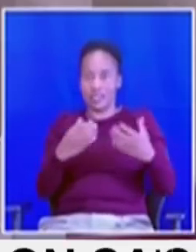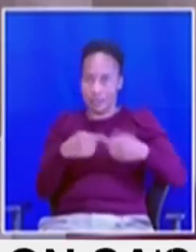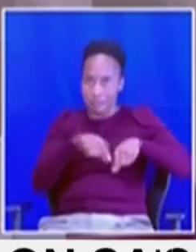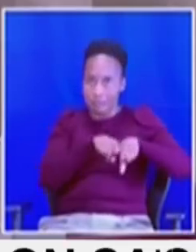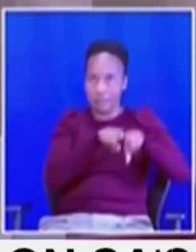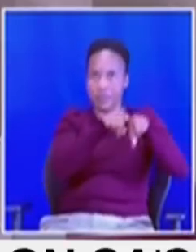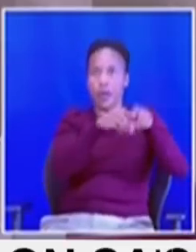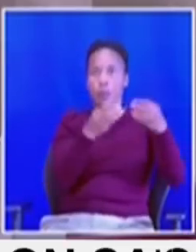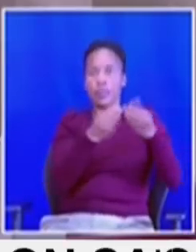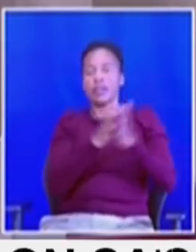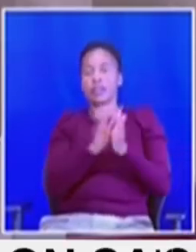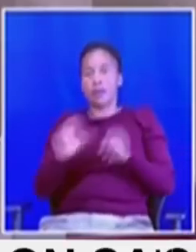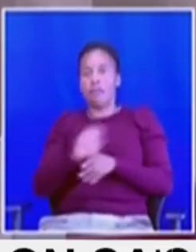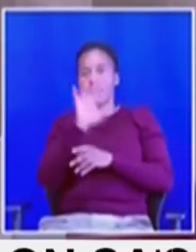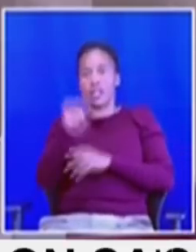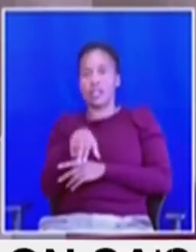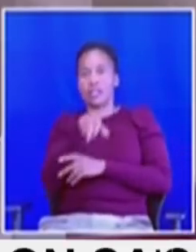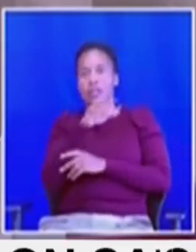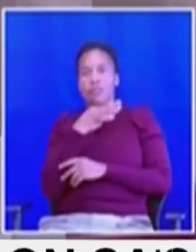risk profile.